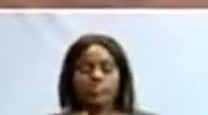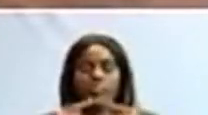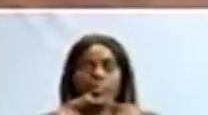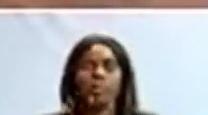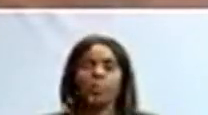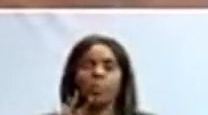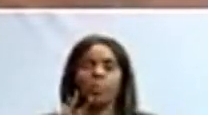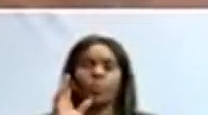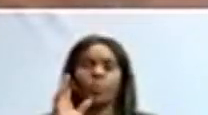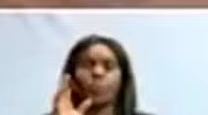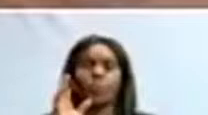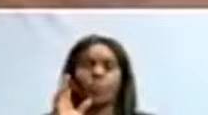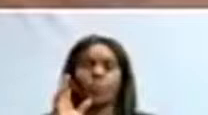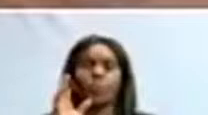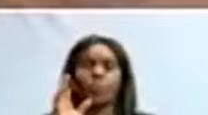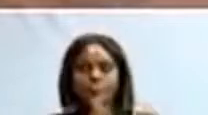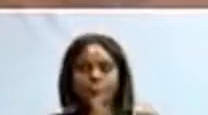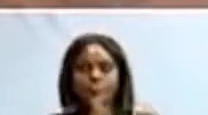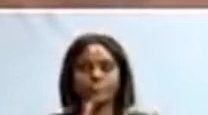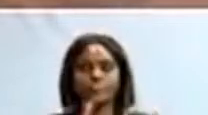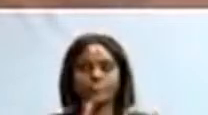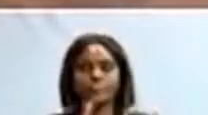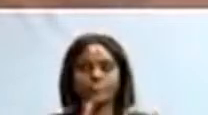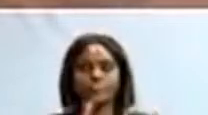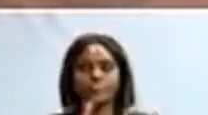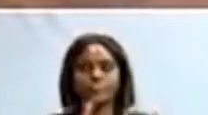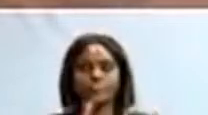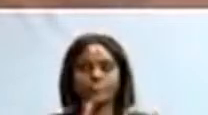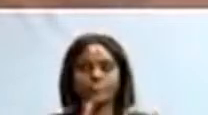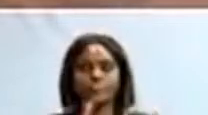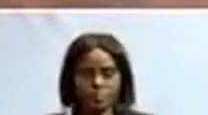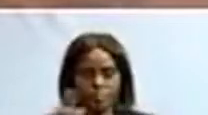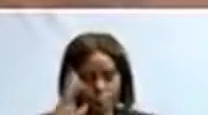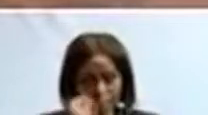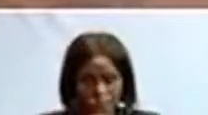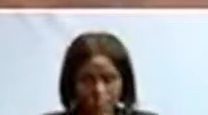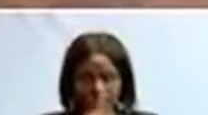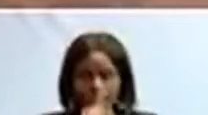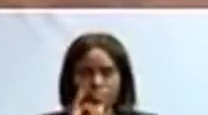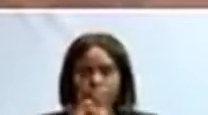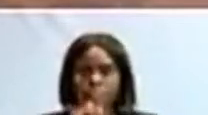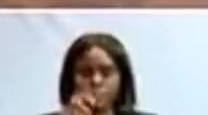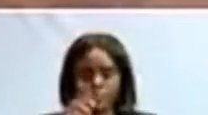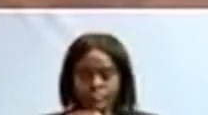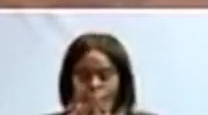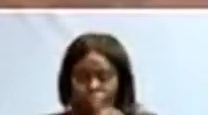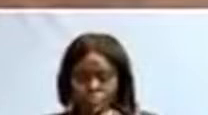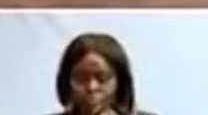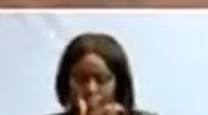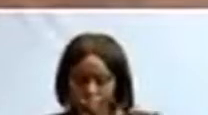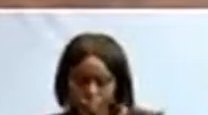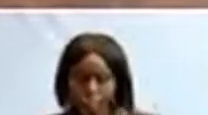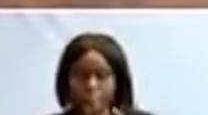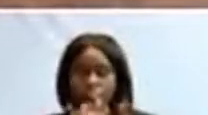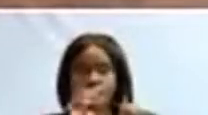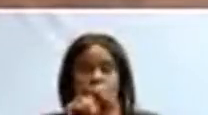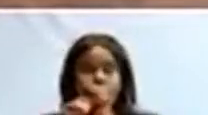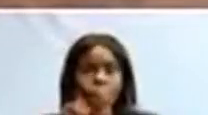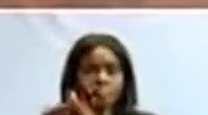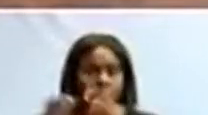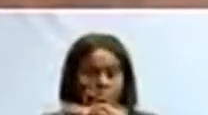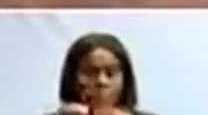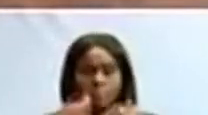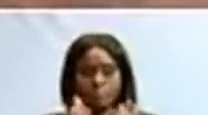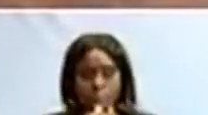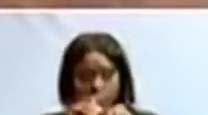conducted. Remedial measure, Chair. Management will ensure that impress is retired